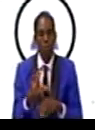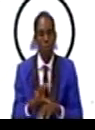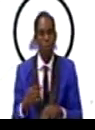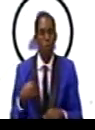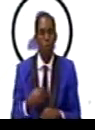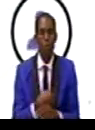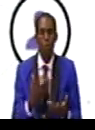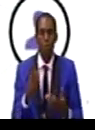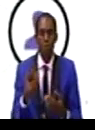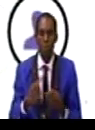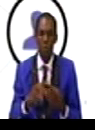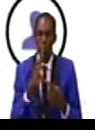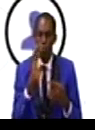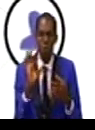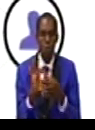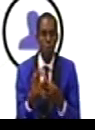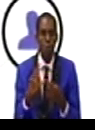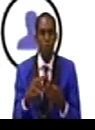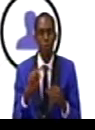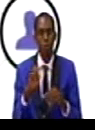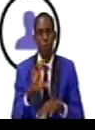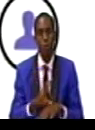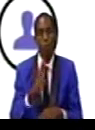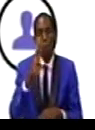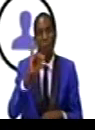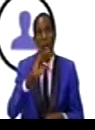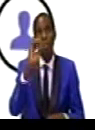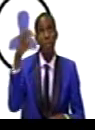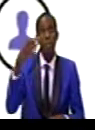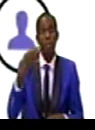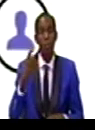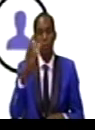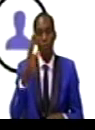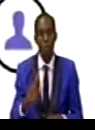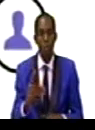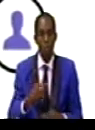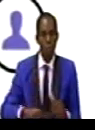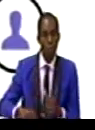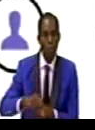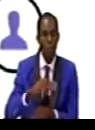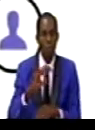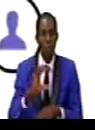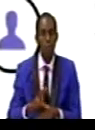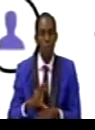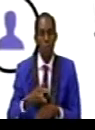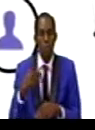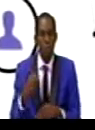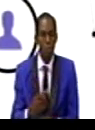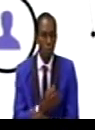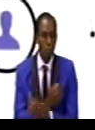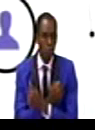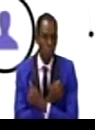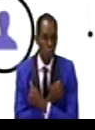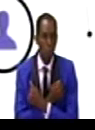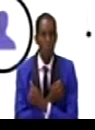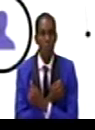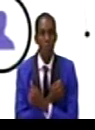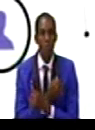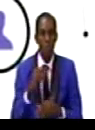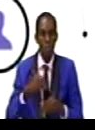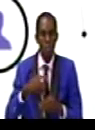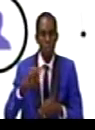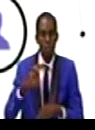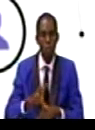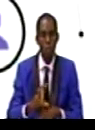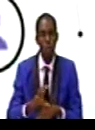with the church so that by the grace of God, the fellowship of the church, the cement of love, the glue of love in the church,